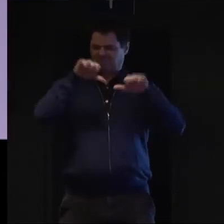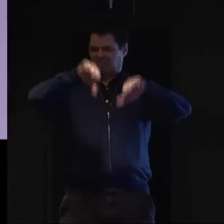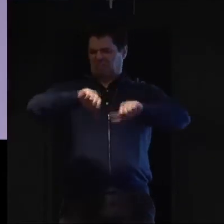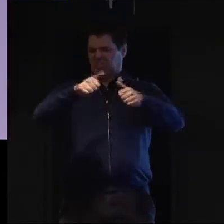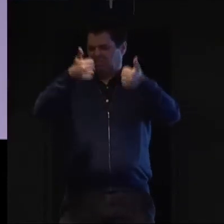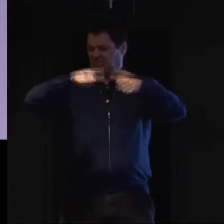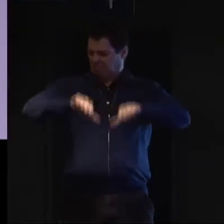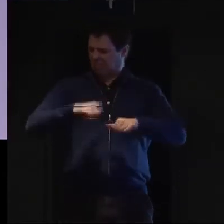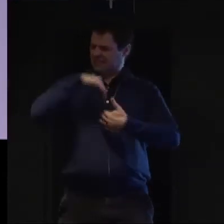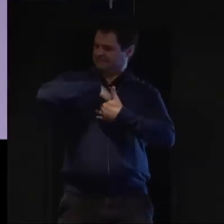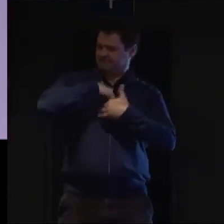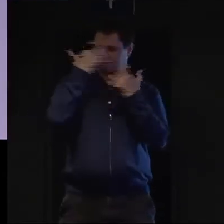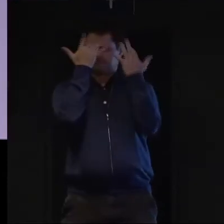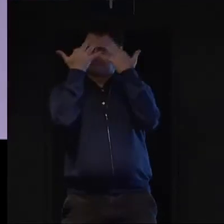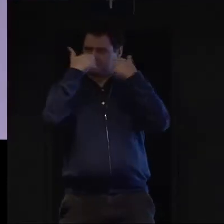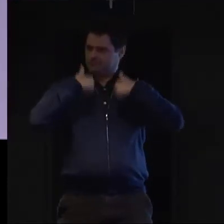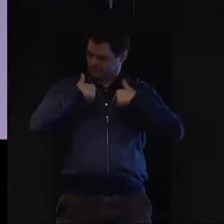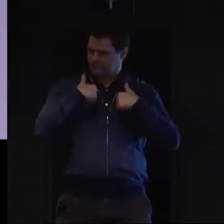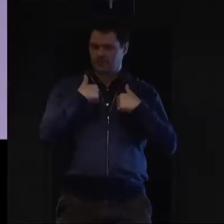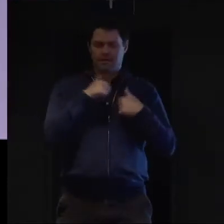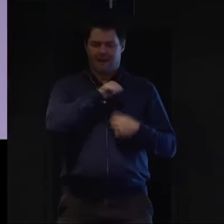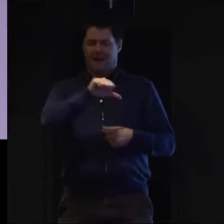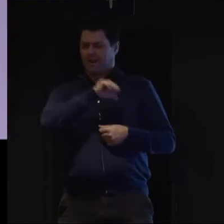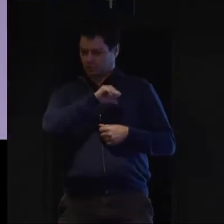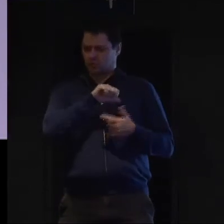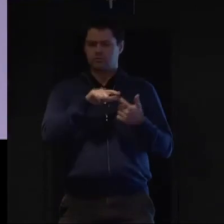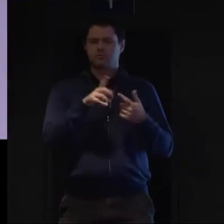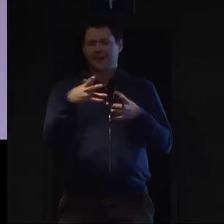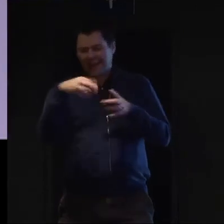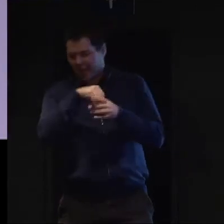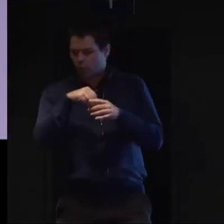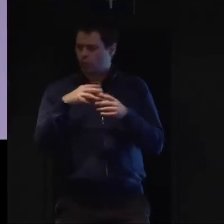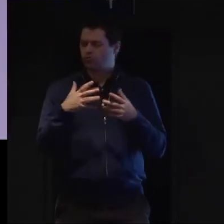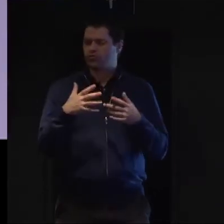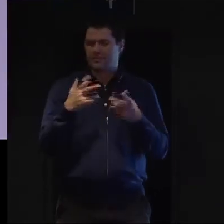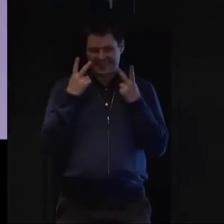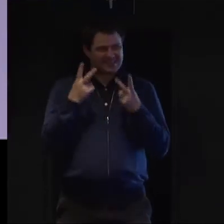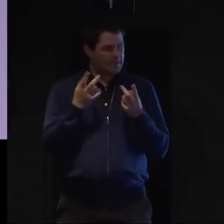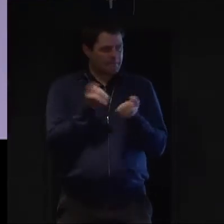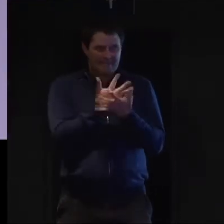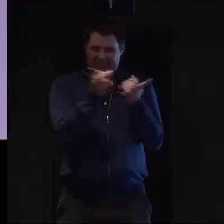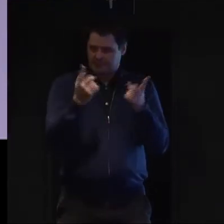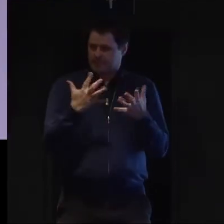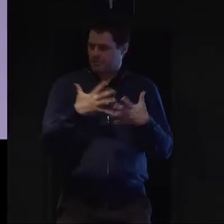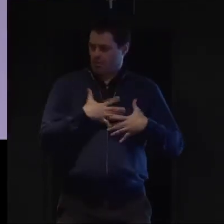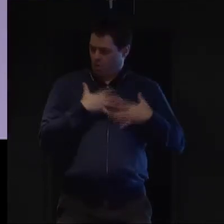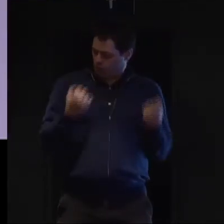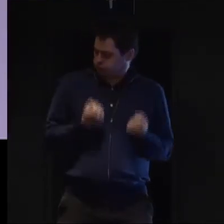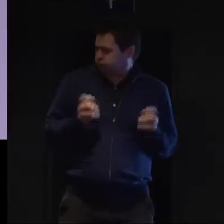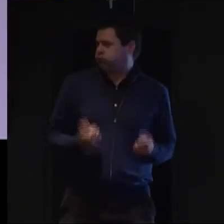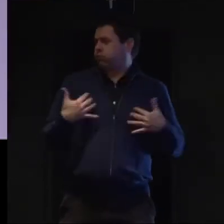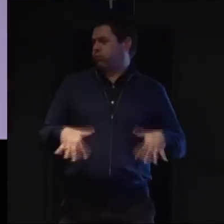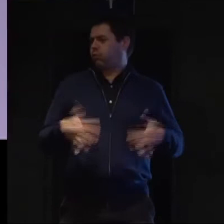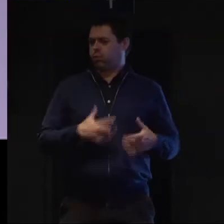important and impressive presentations on a wide range of subjects. I think the passion of what's been said has come through